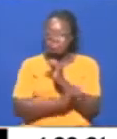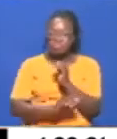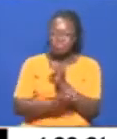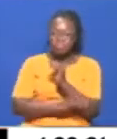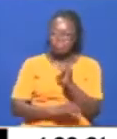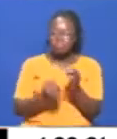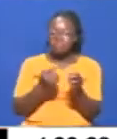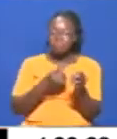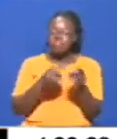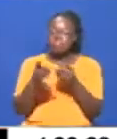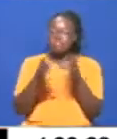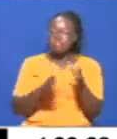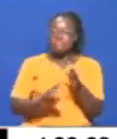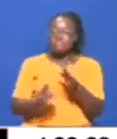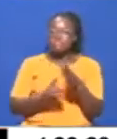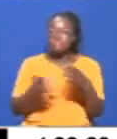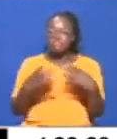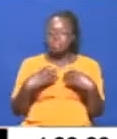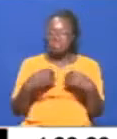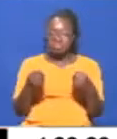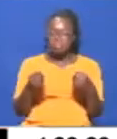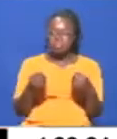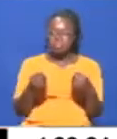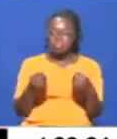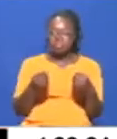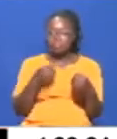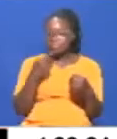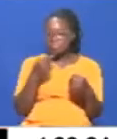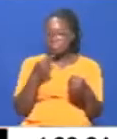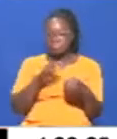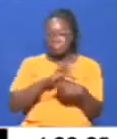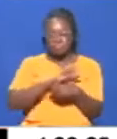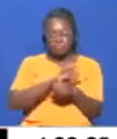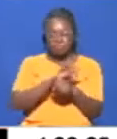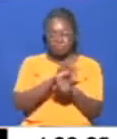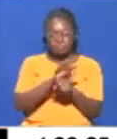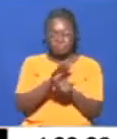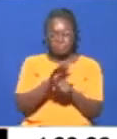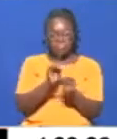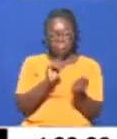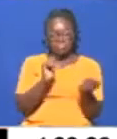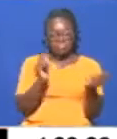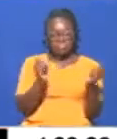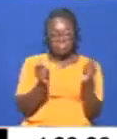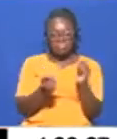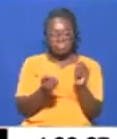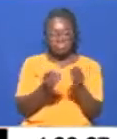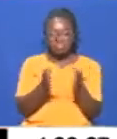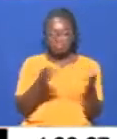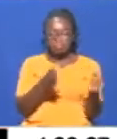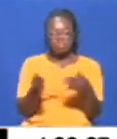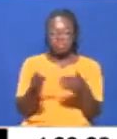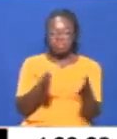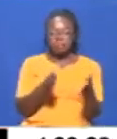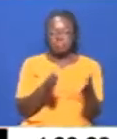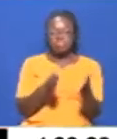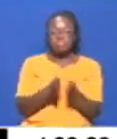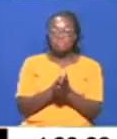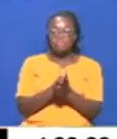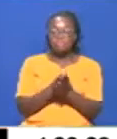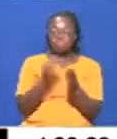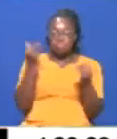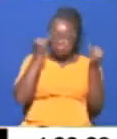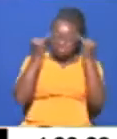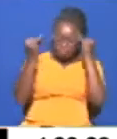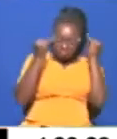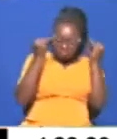director in the Ministry of Health, Osman Wafa, termed the pandemic as a game changer that had opened up opportunities in terms of innovation. Because